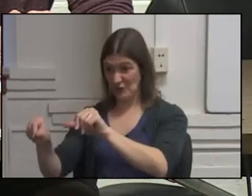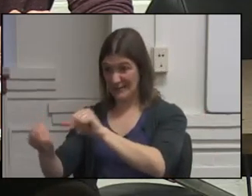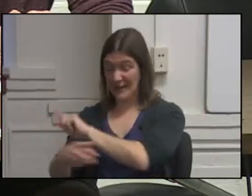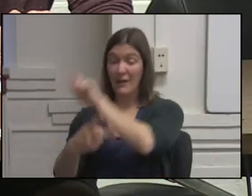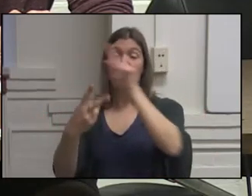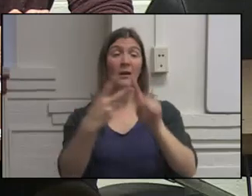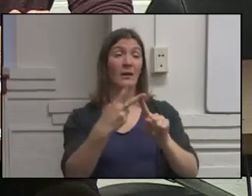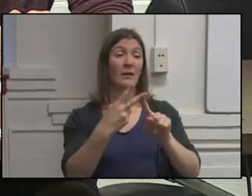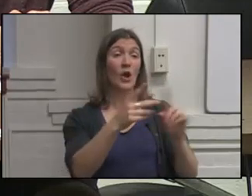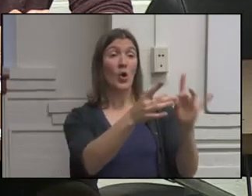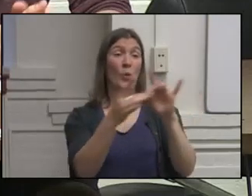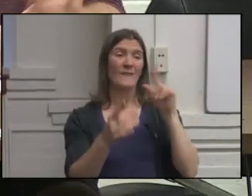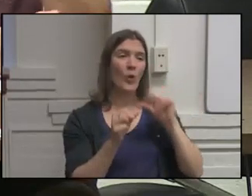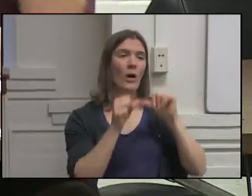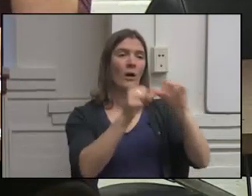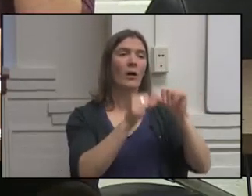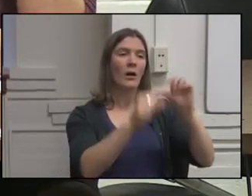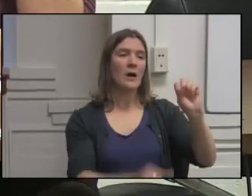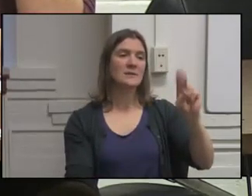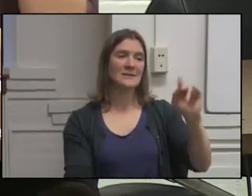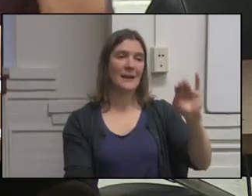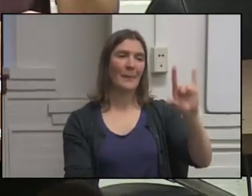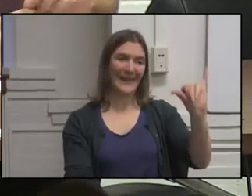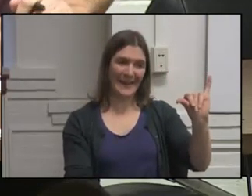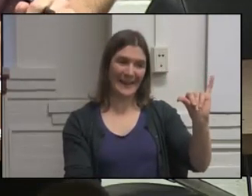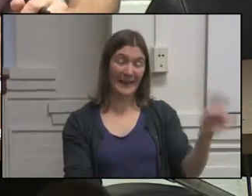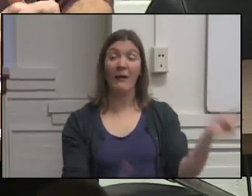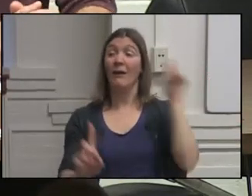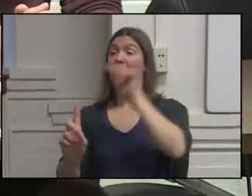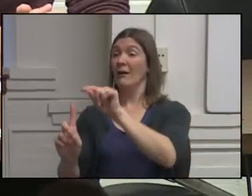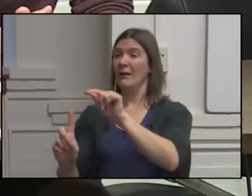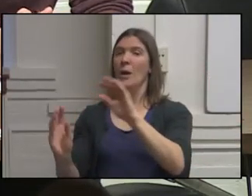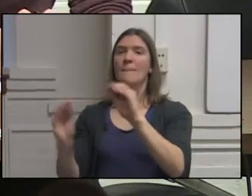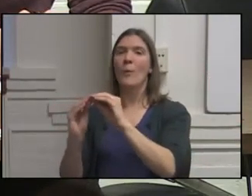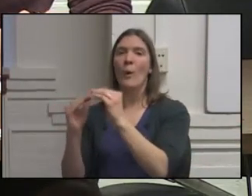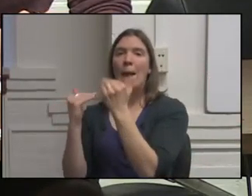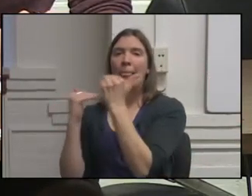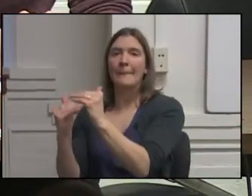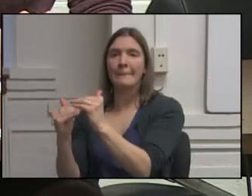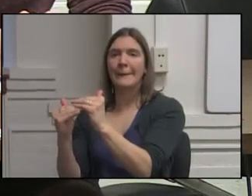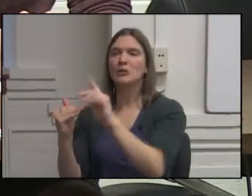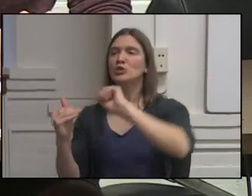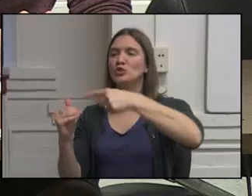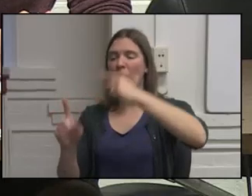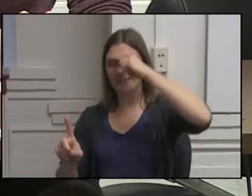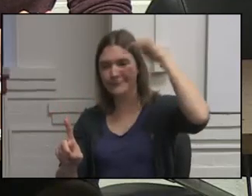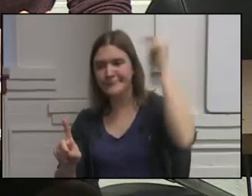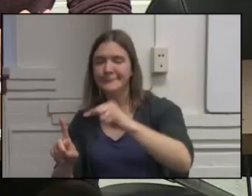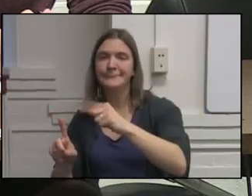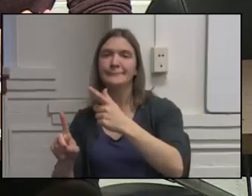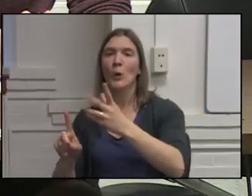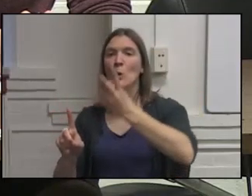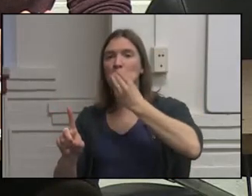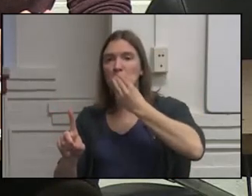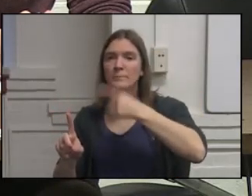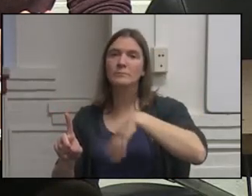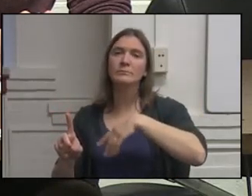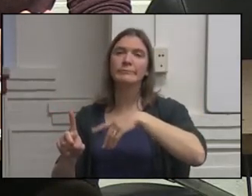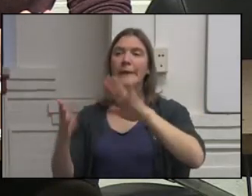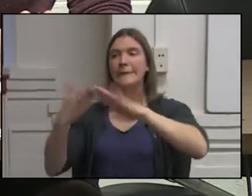hire sustainability coordinators. And energy coordinators, I think, are more narrowly defined, working just on energy, usually working just